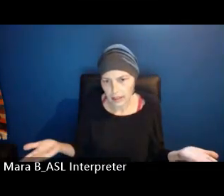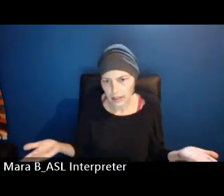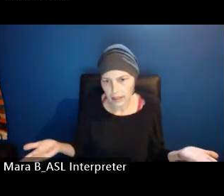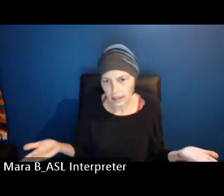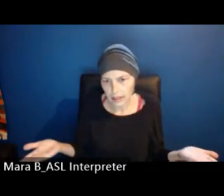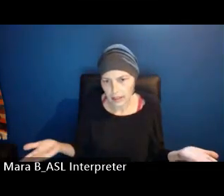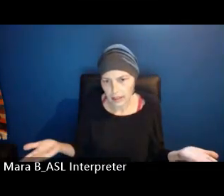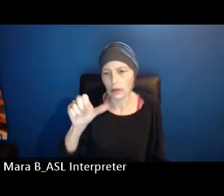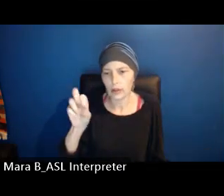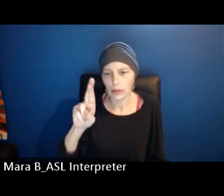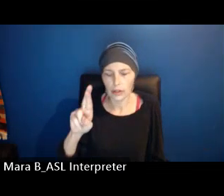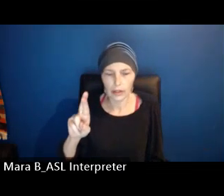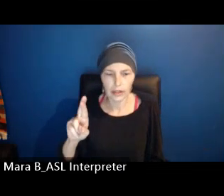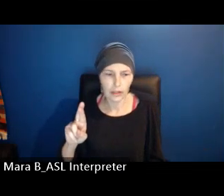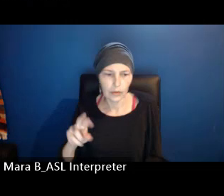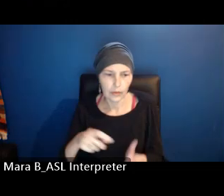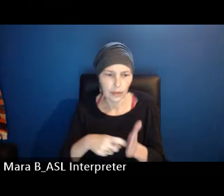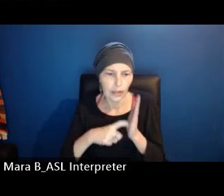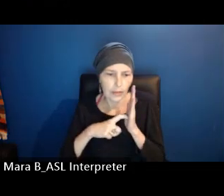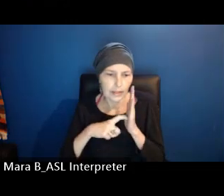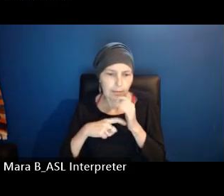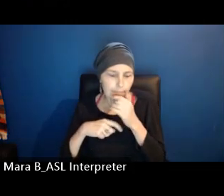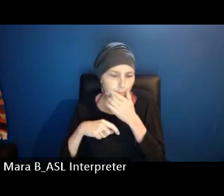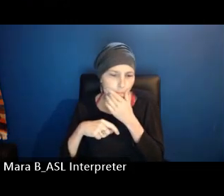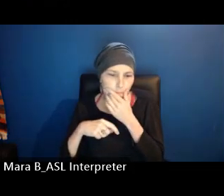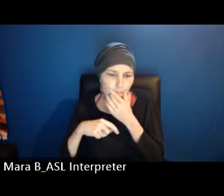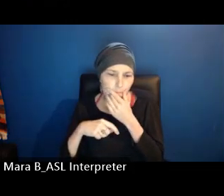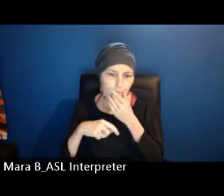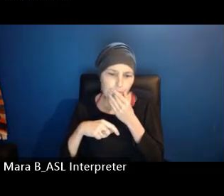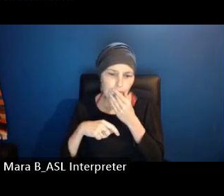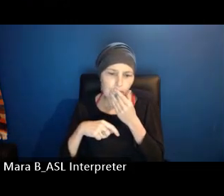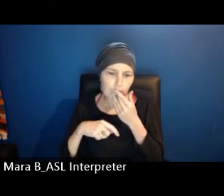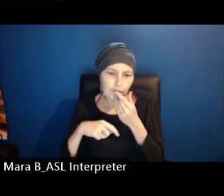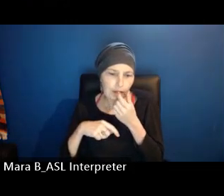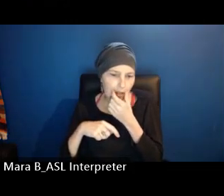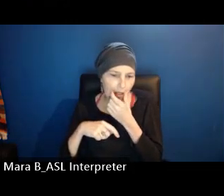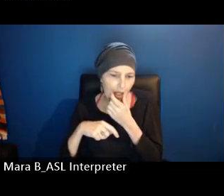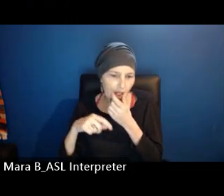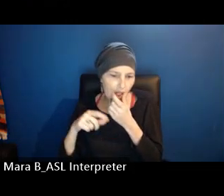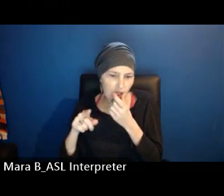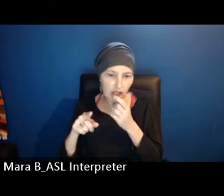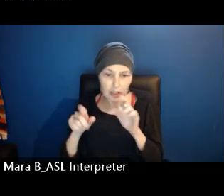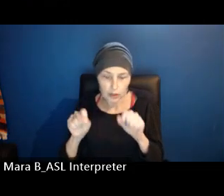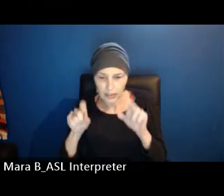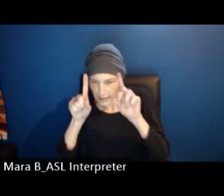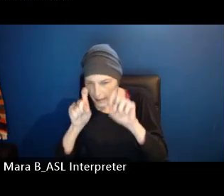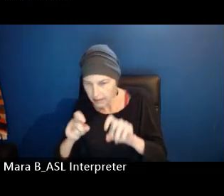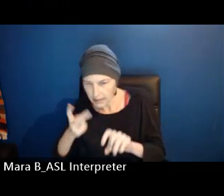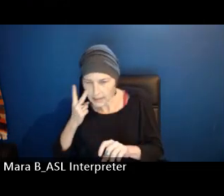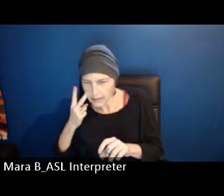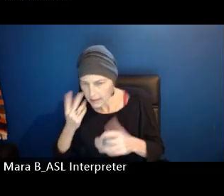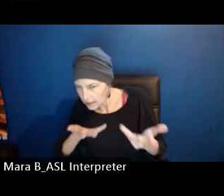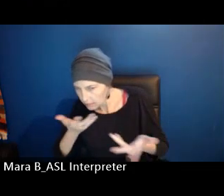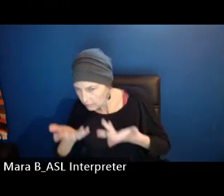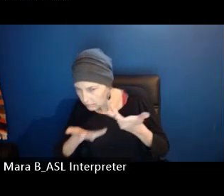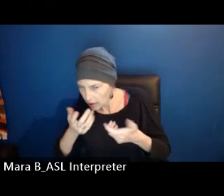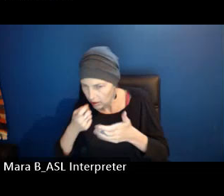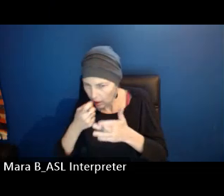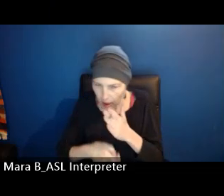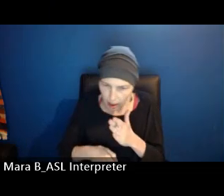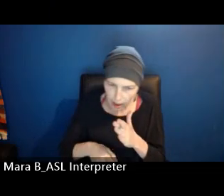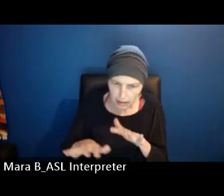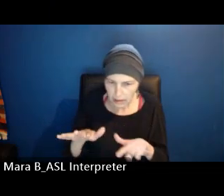requirements. And that this way you could really test and see what it would be like and what the cost would be, at least